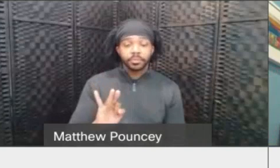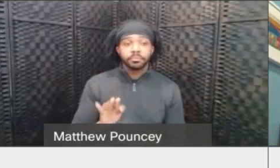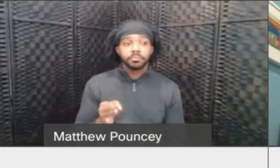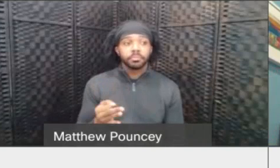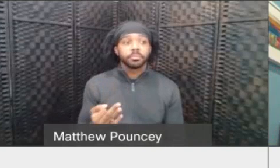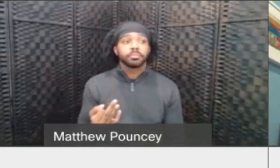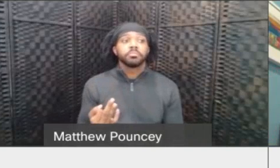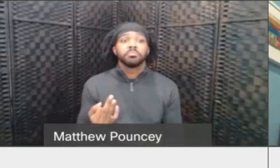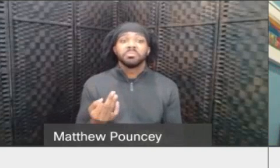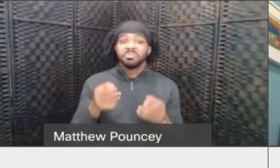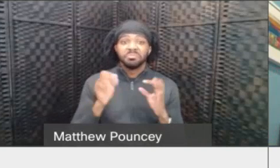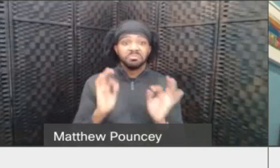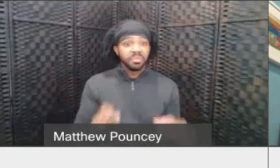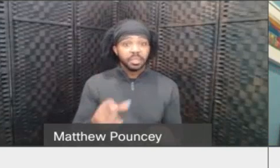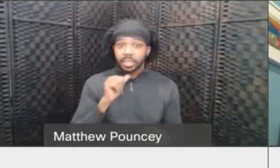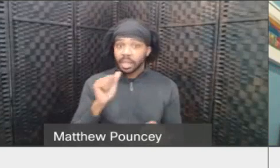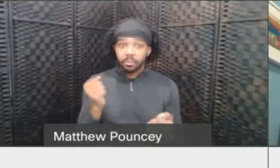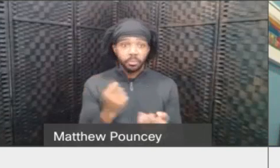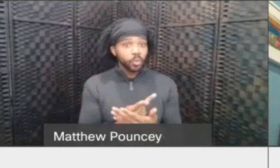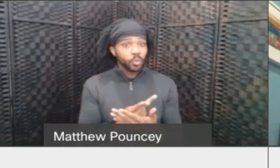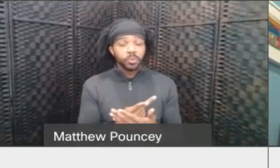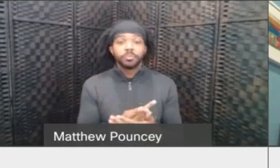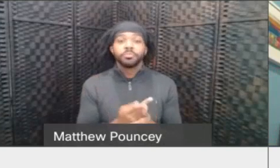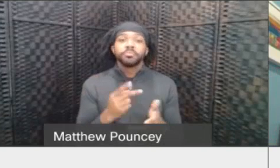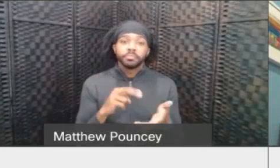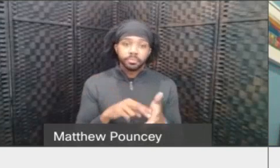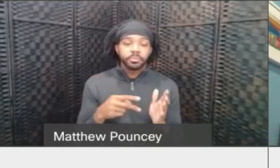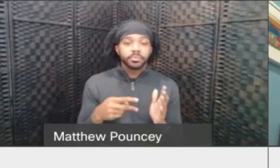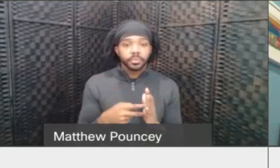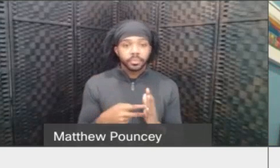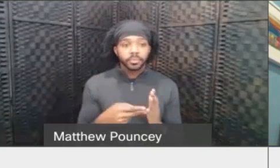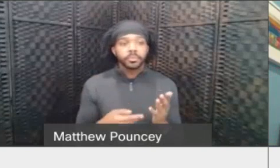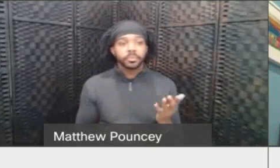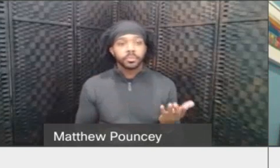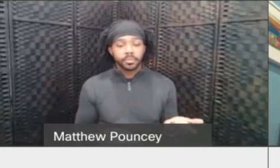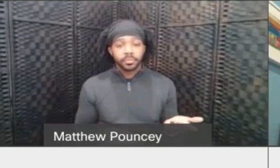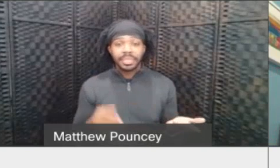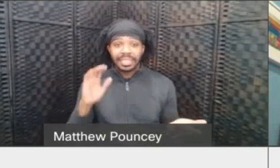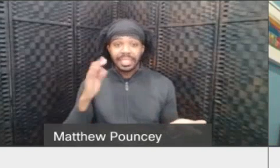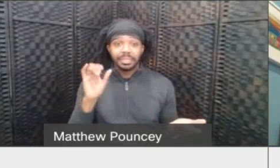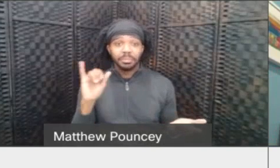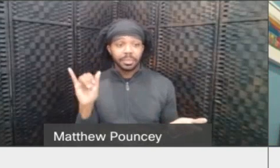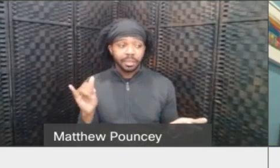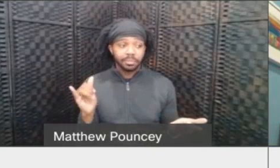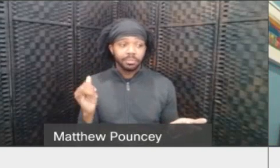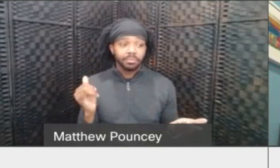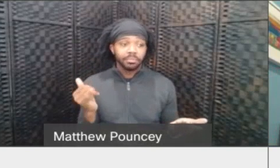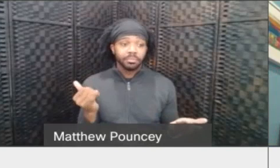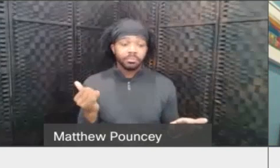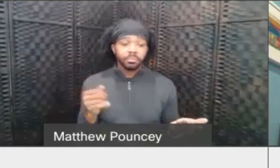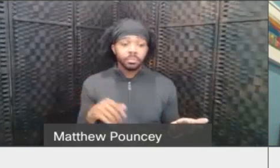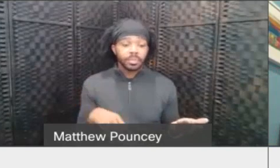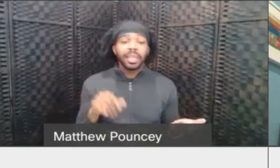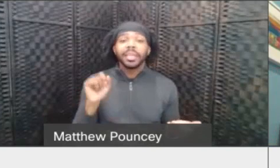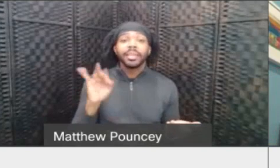not approved, is termination of the staff the only recourse? It seems to be that at the point, if